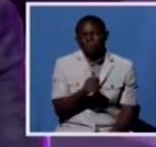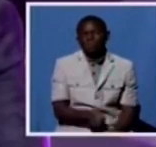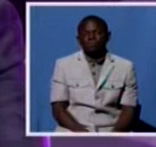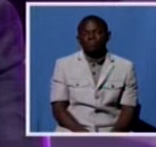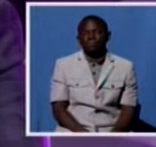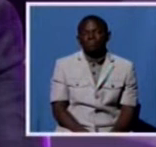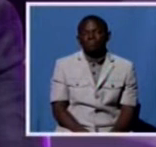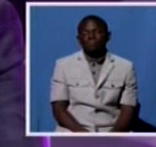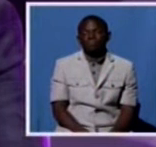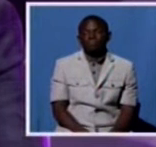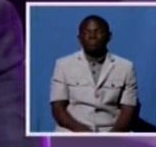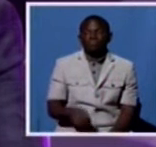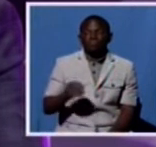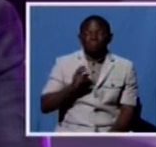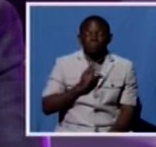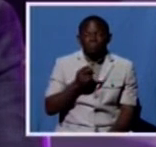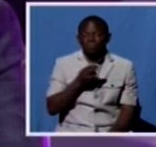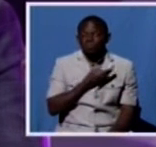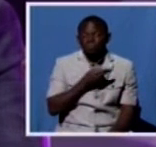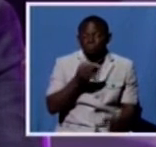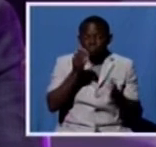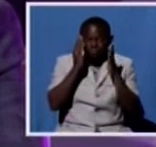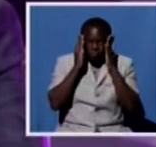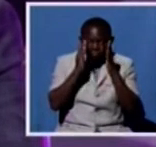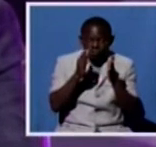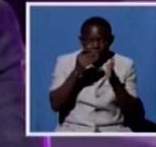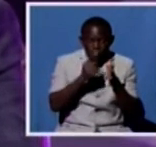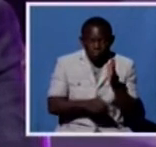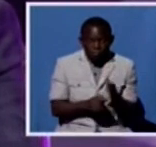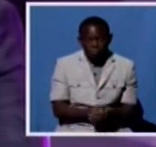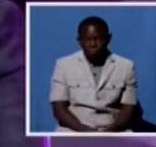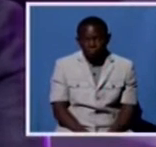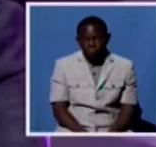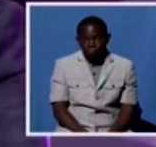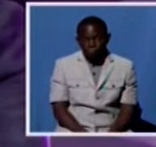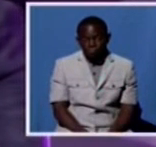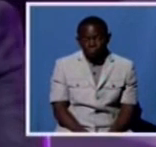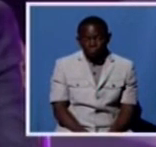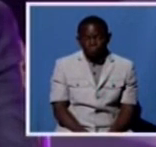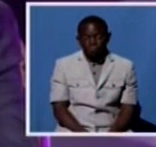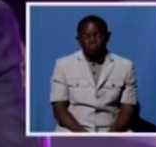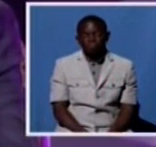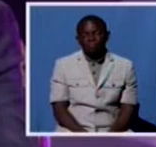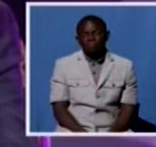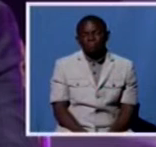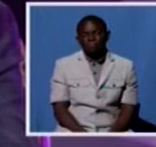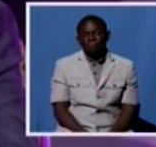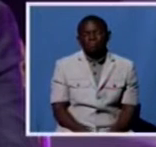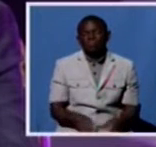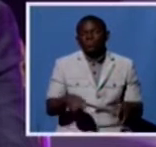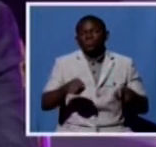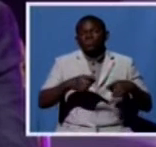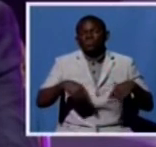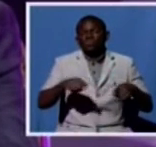this it comes strongly from even our Minister of Finance, is so much on the local